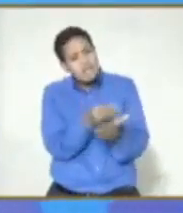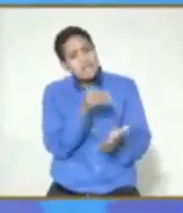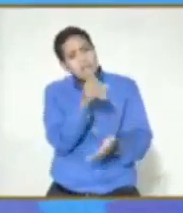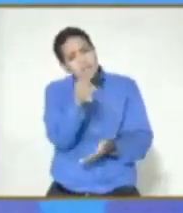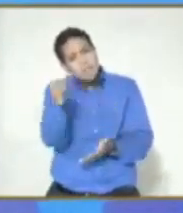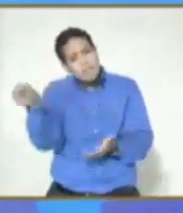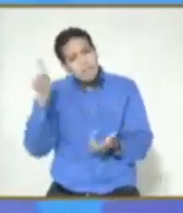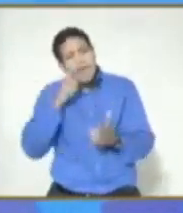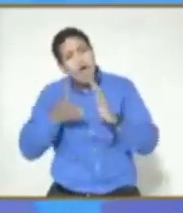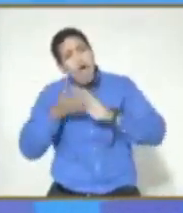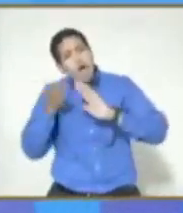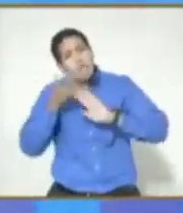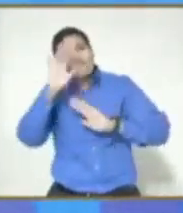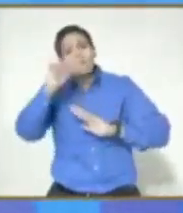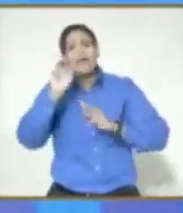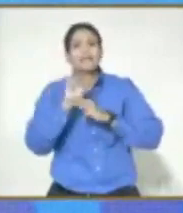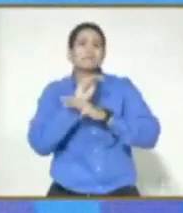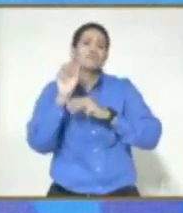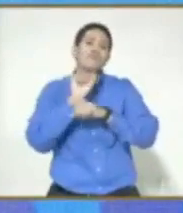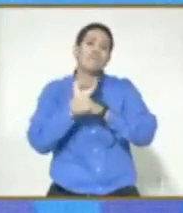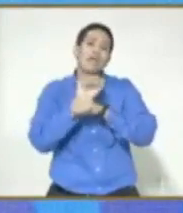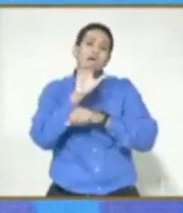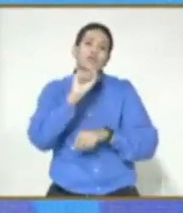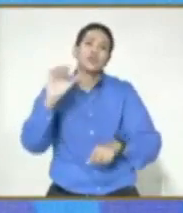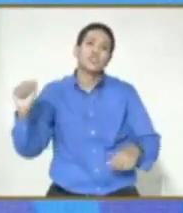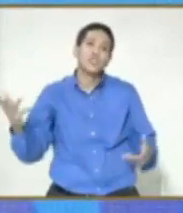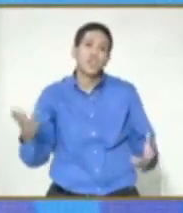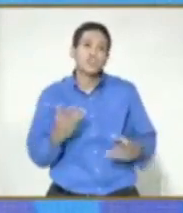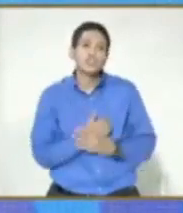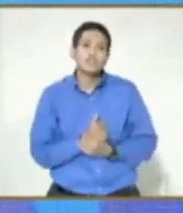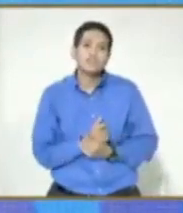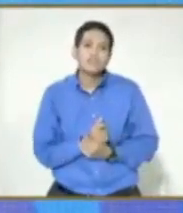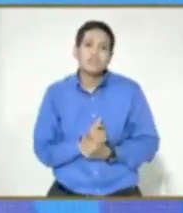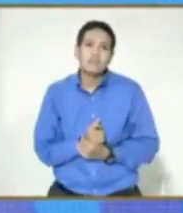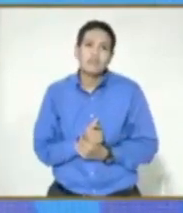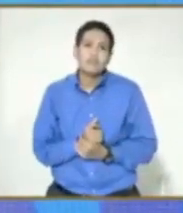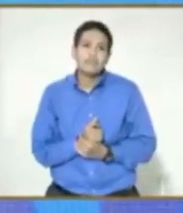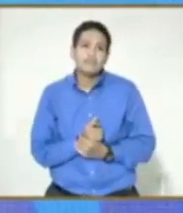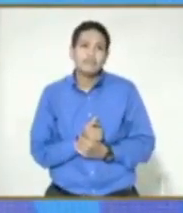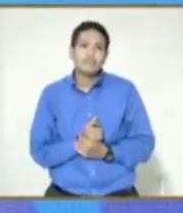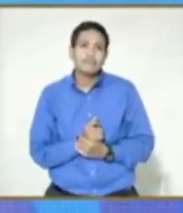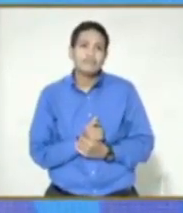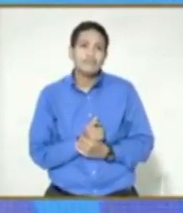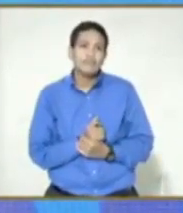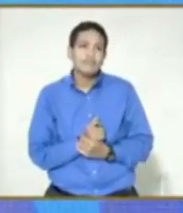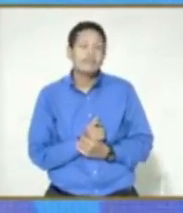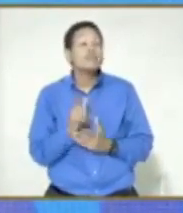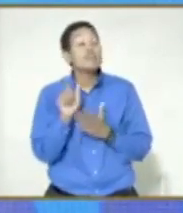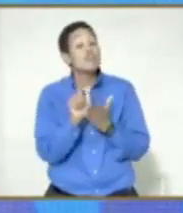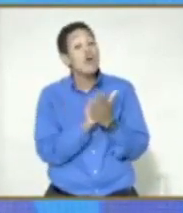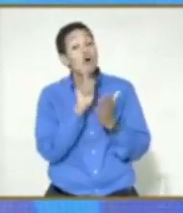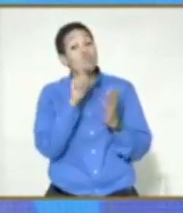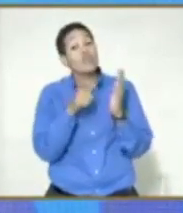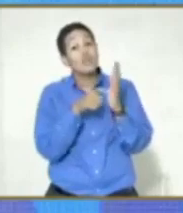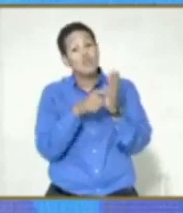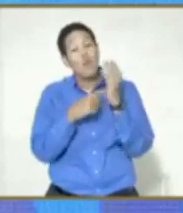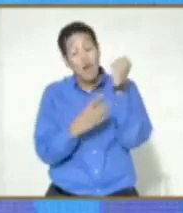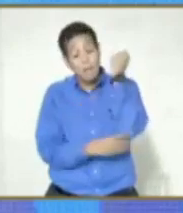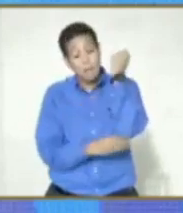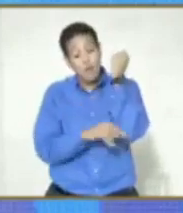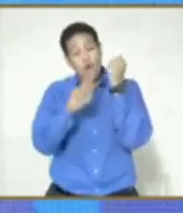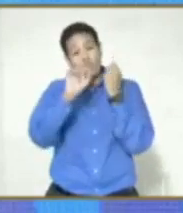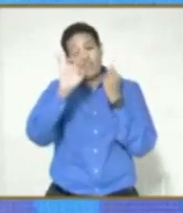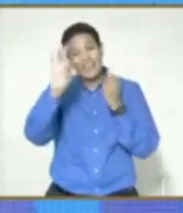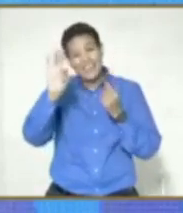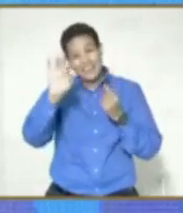the Ministry of Labor and Social Security. So the law requires Poor Relief provide these